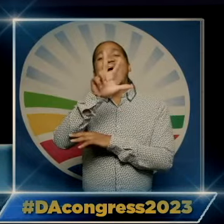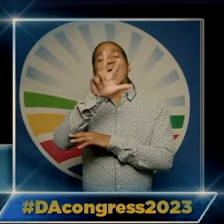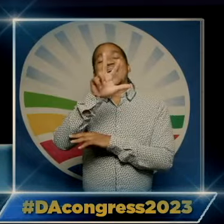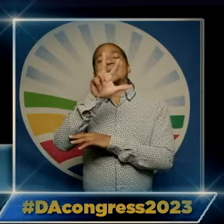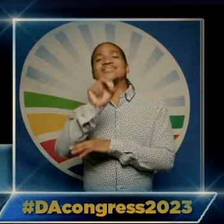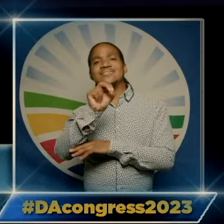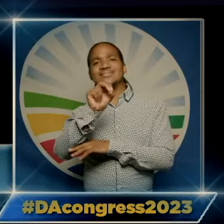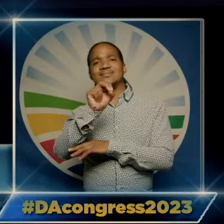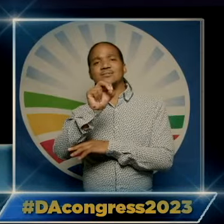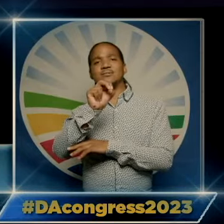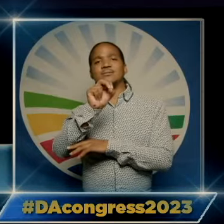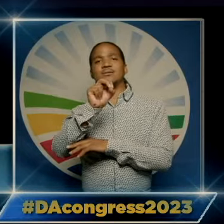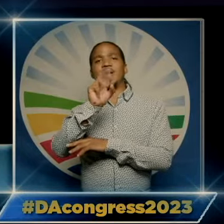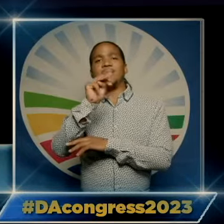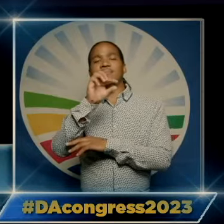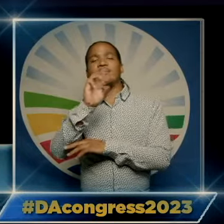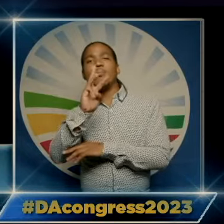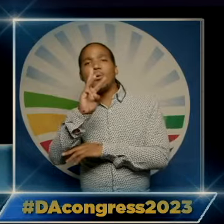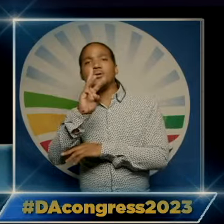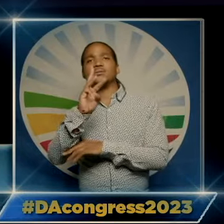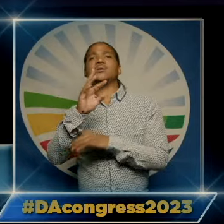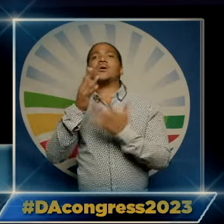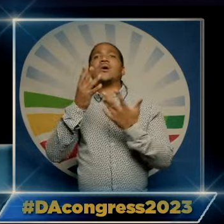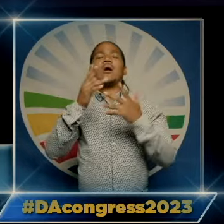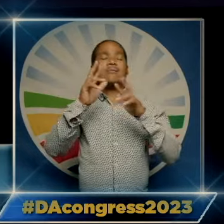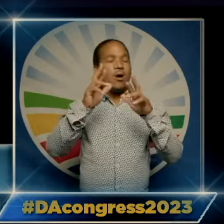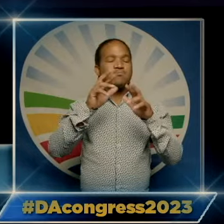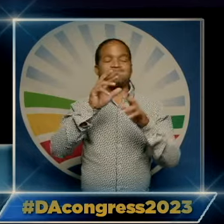and 135 rapes each and every single day?